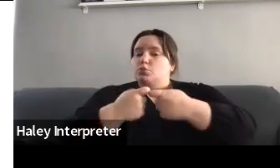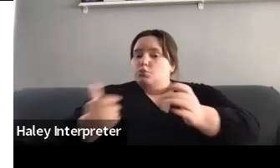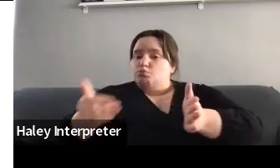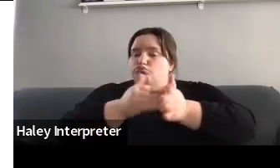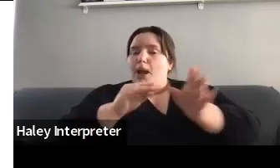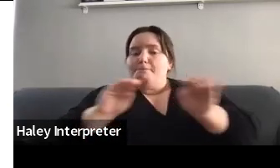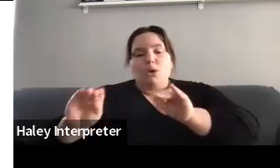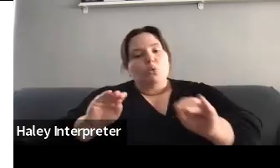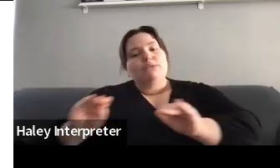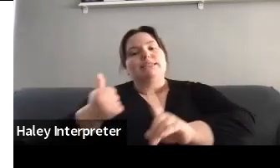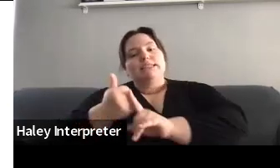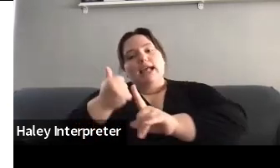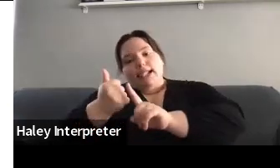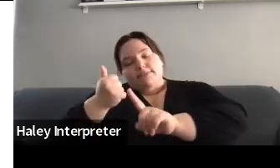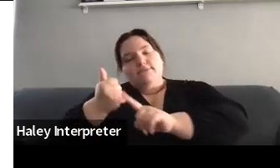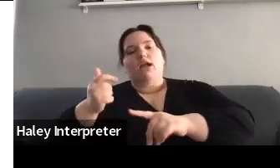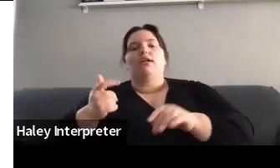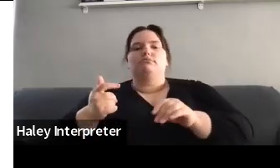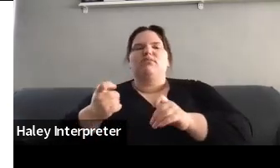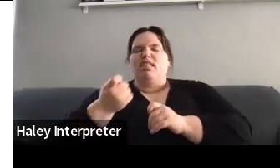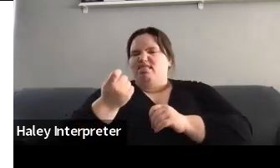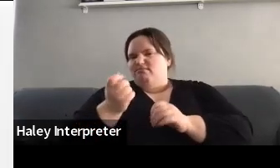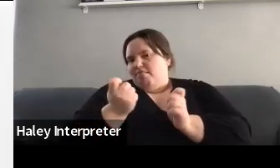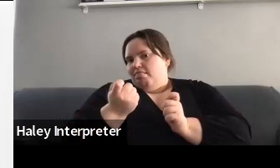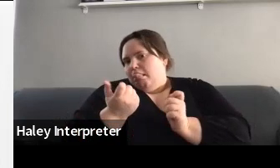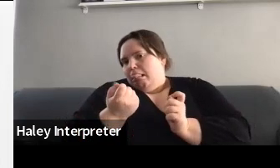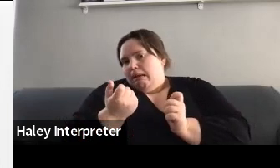own, and so little that you need to do with that.